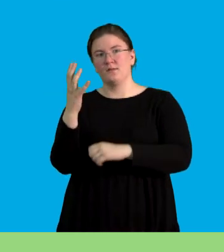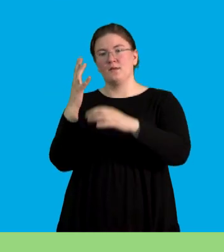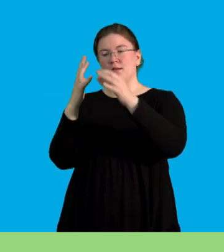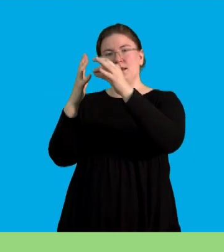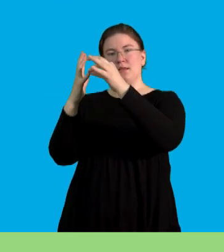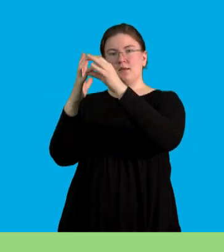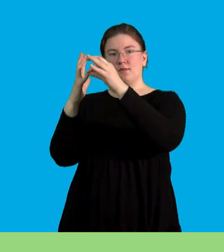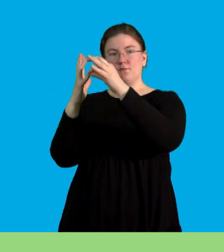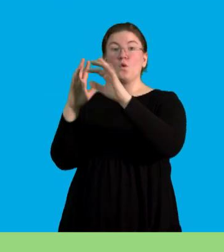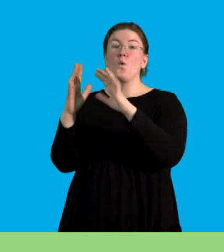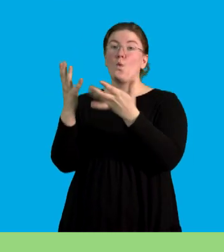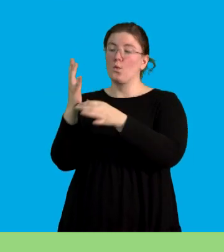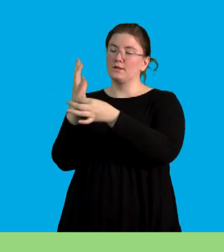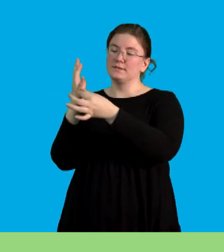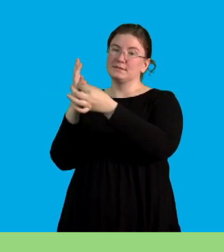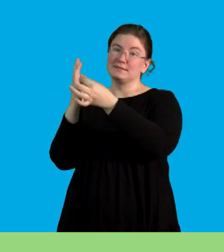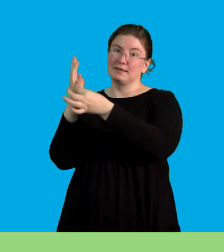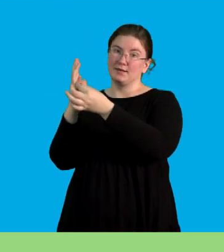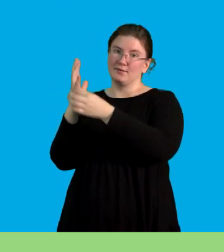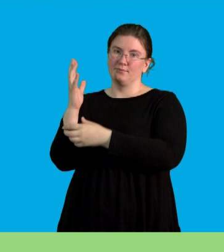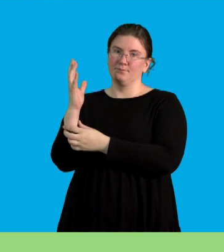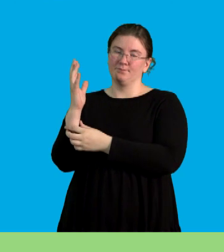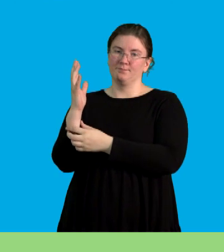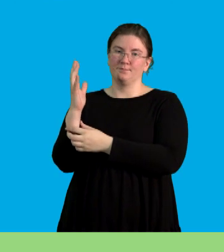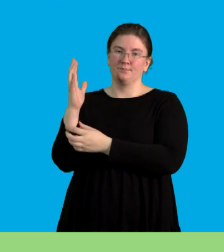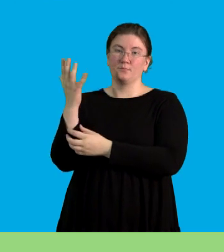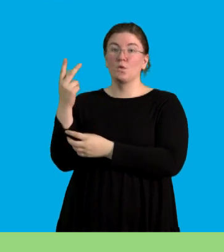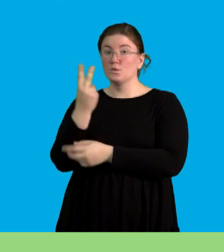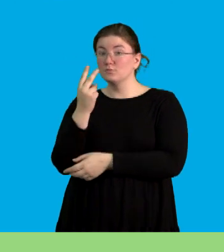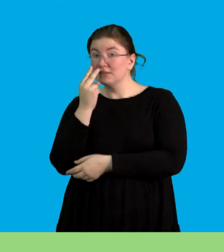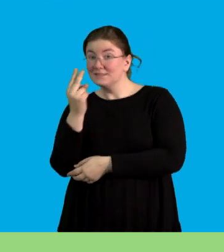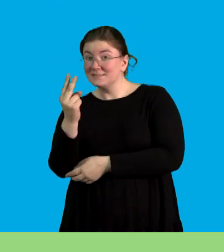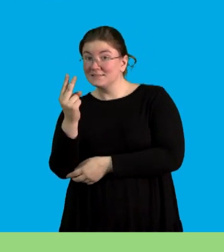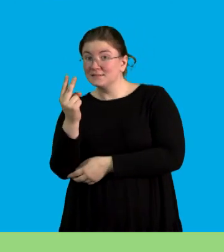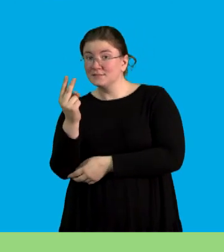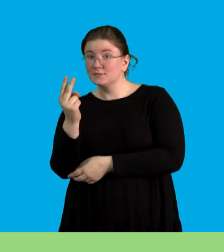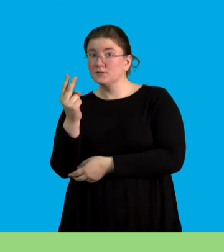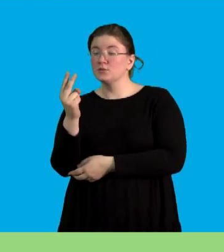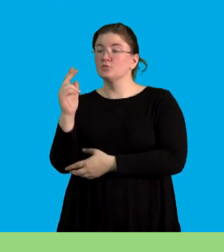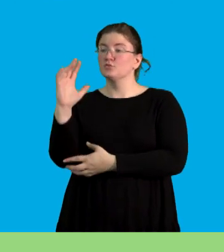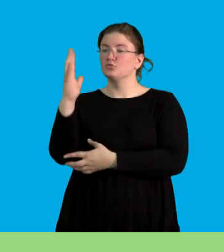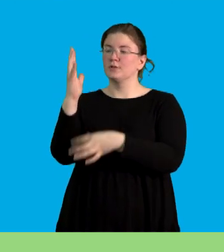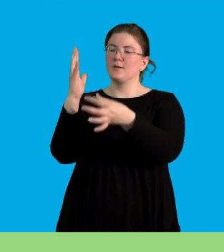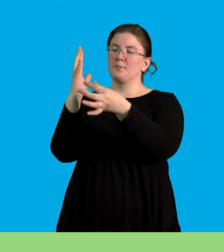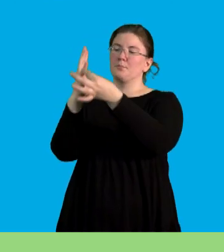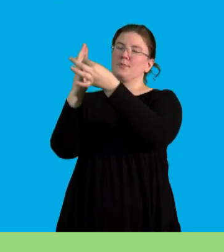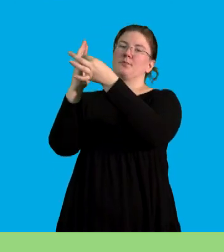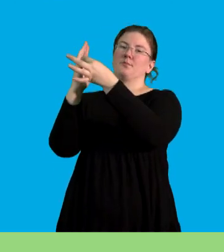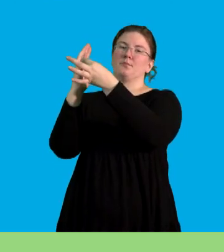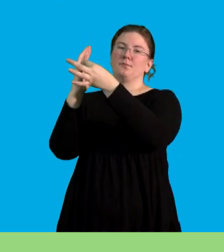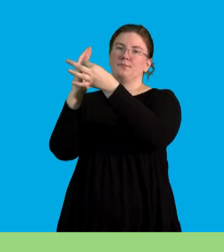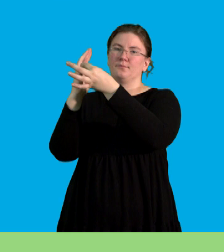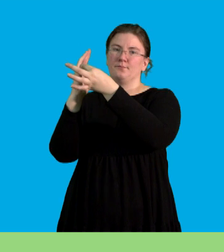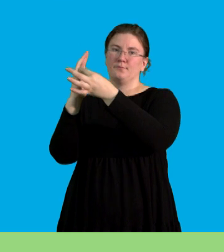resemble the leaf or a stick. Also there you see how it is attached to the branch of the